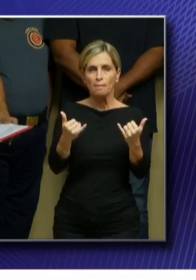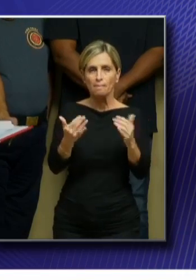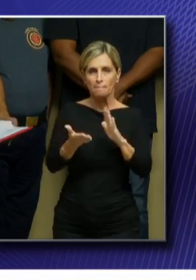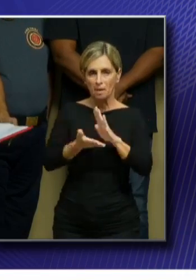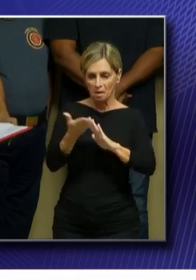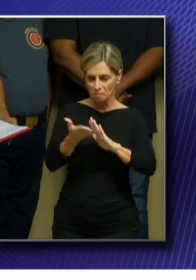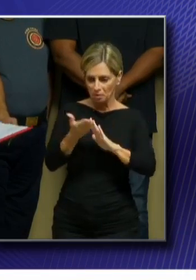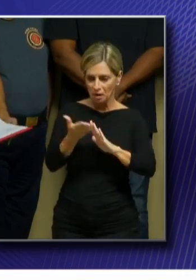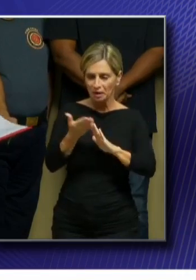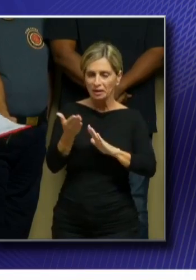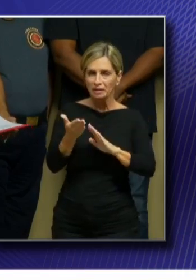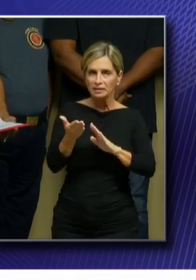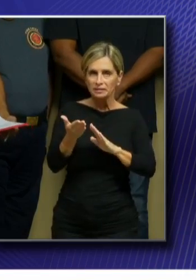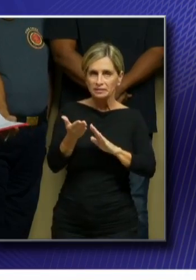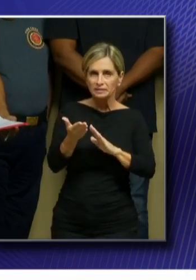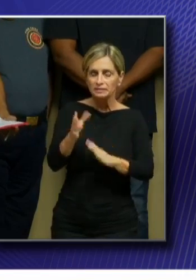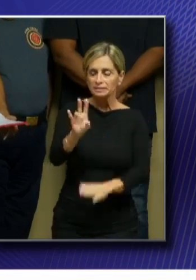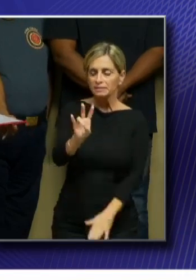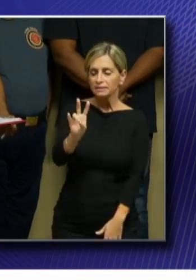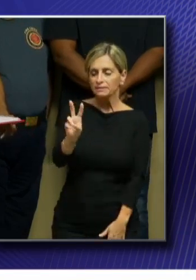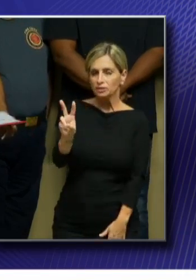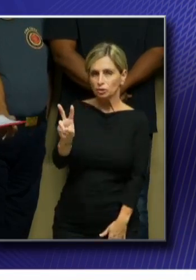operation. This is the